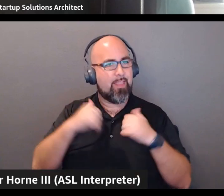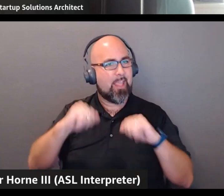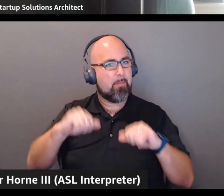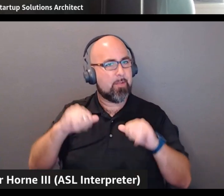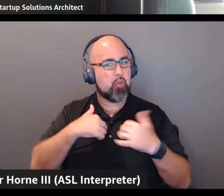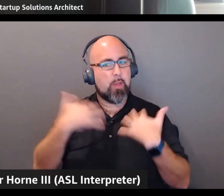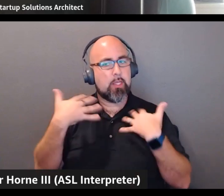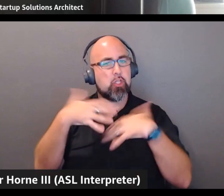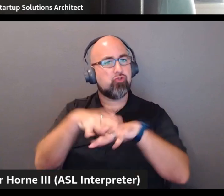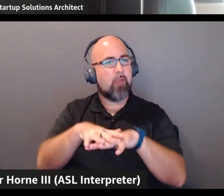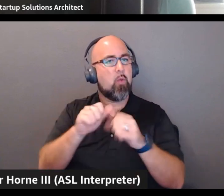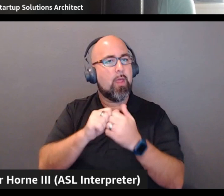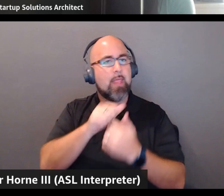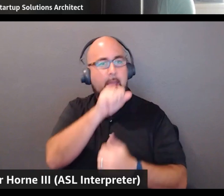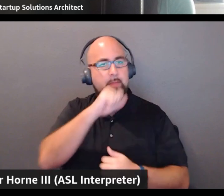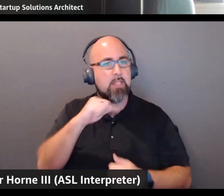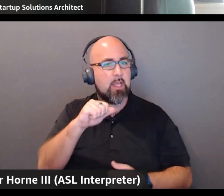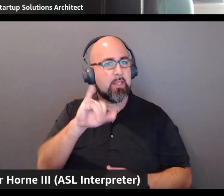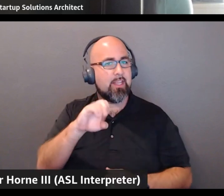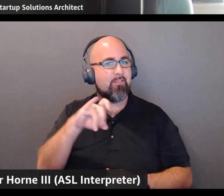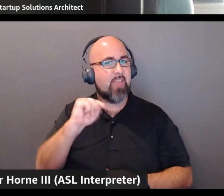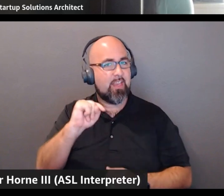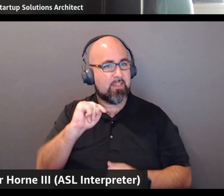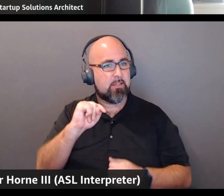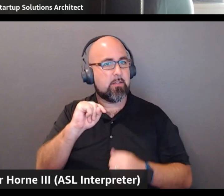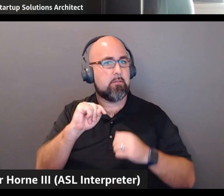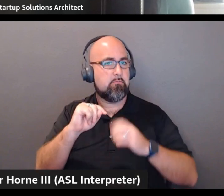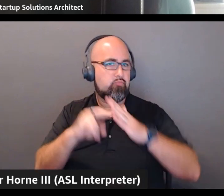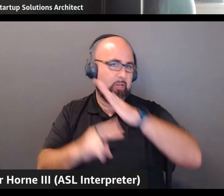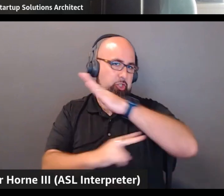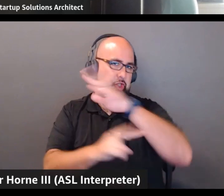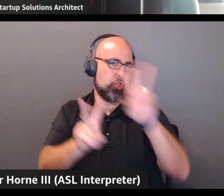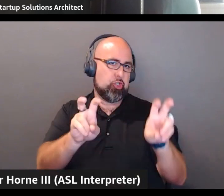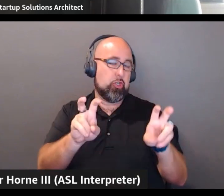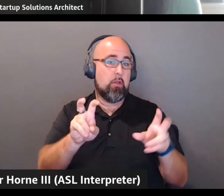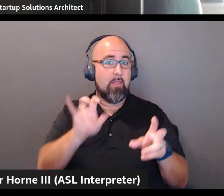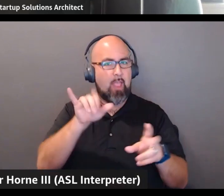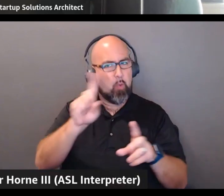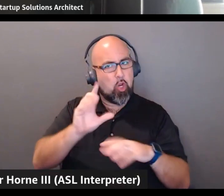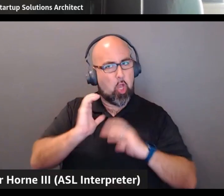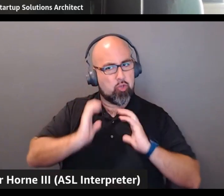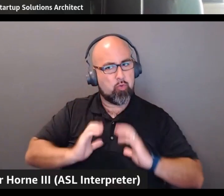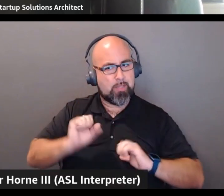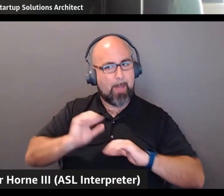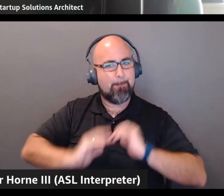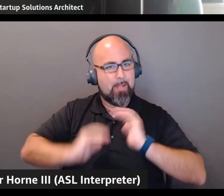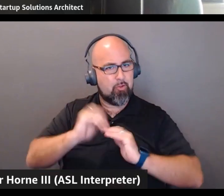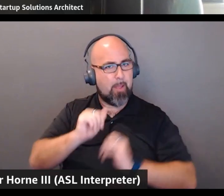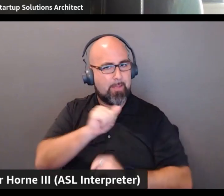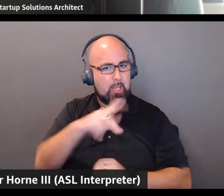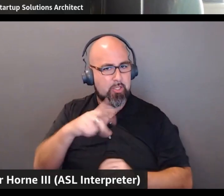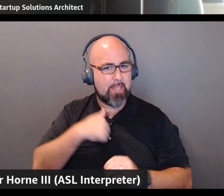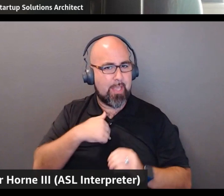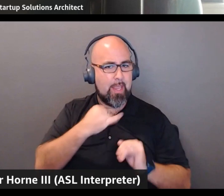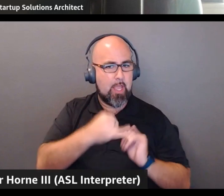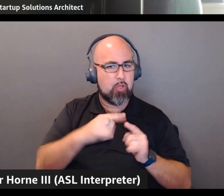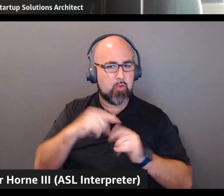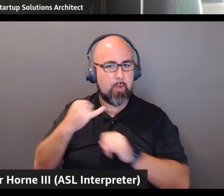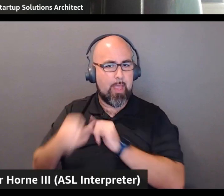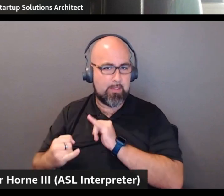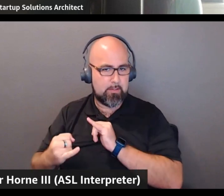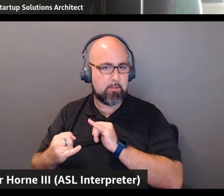integrate with Amazon Event Bridge. And this is really where customers can build their applications and end-to-end solution